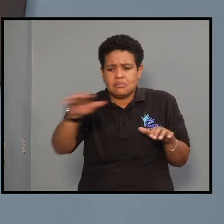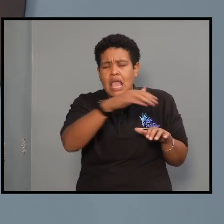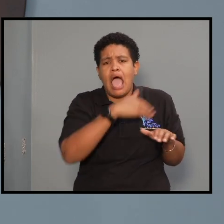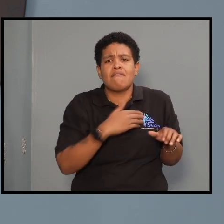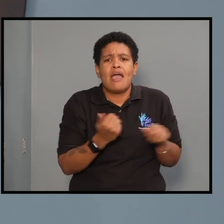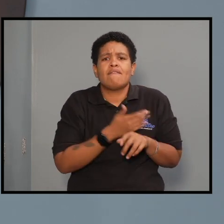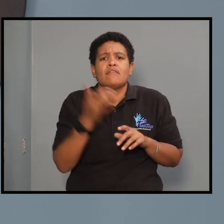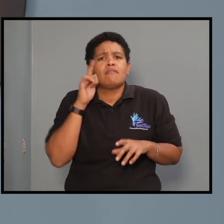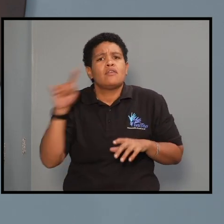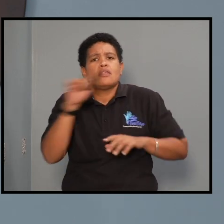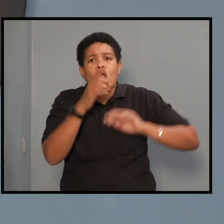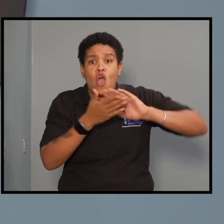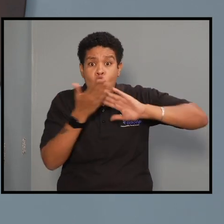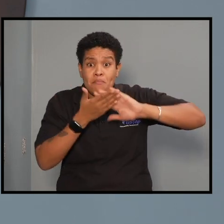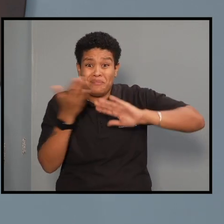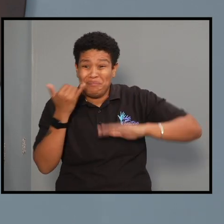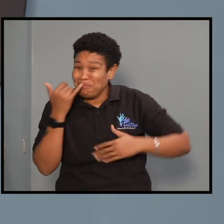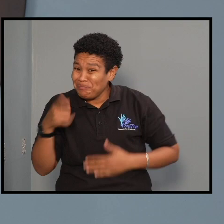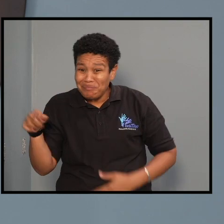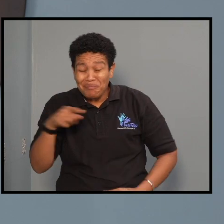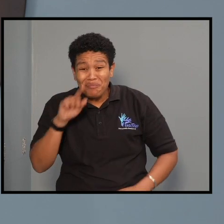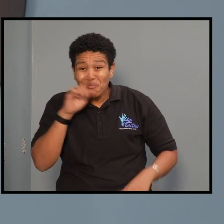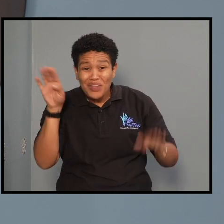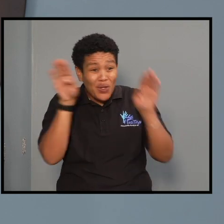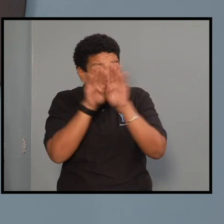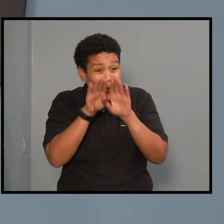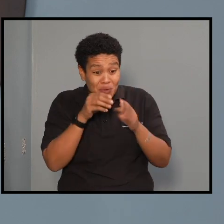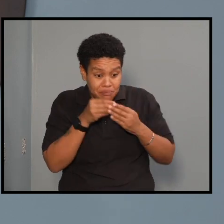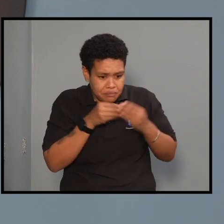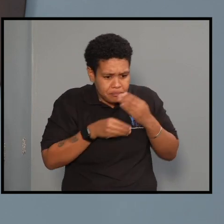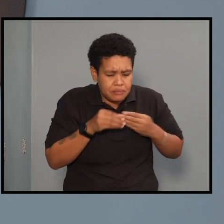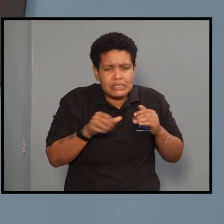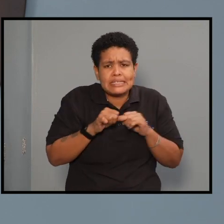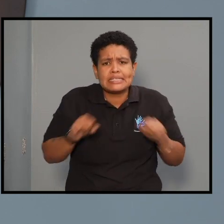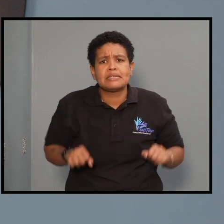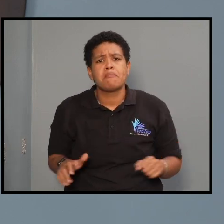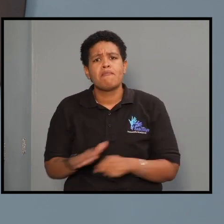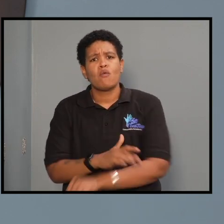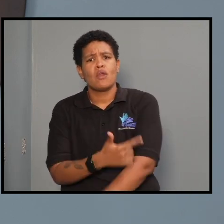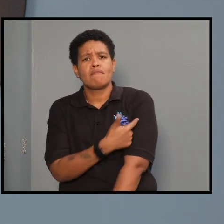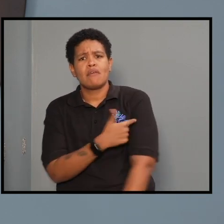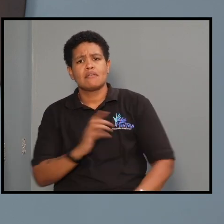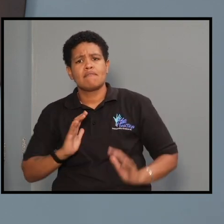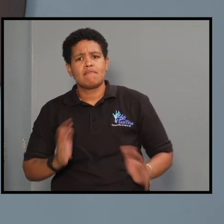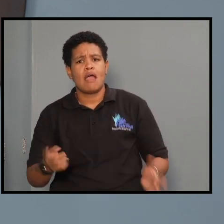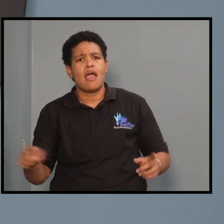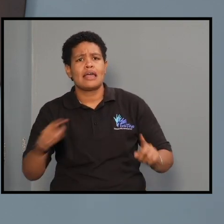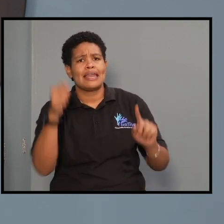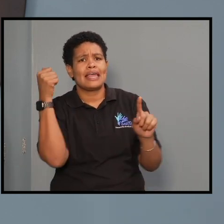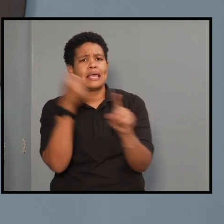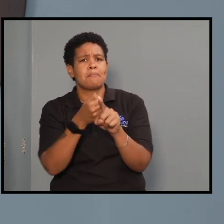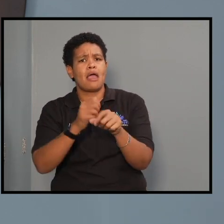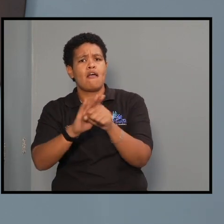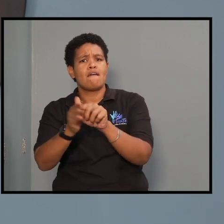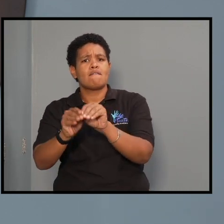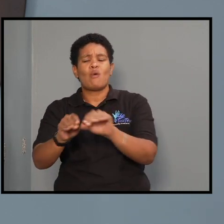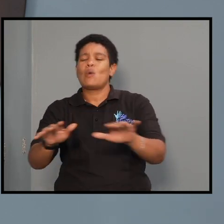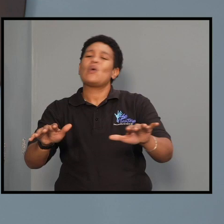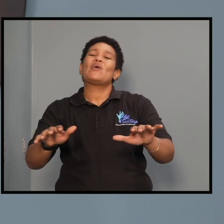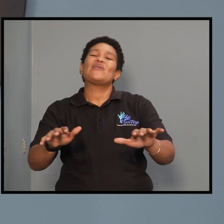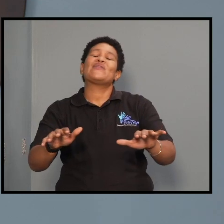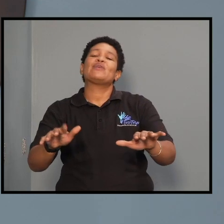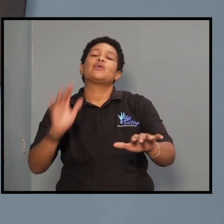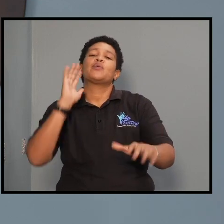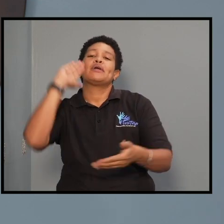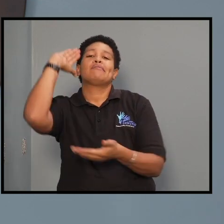to operate. And if they are in a closed ecosystem and they are fully vaccinated, the impact of what you